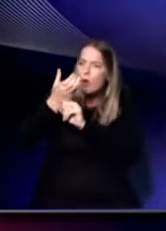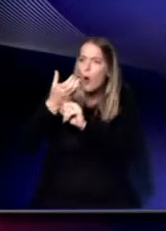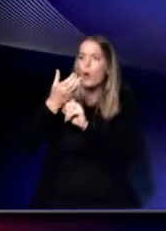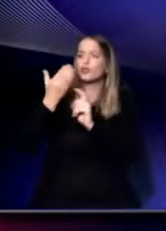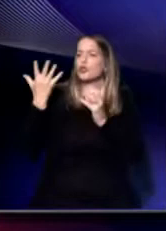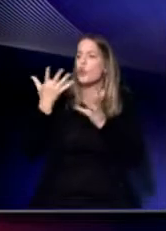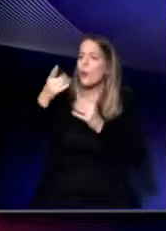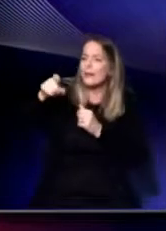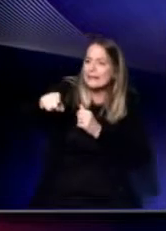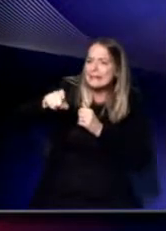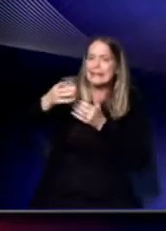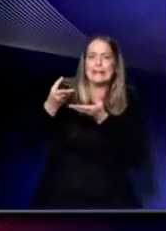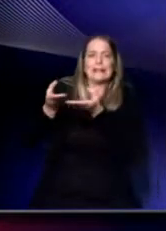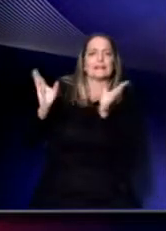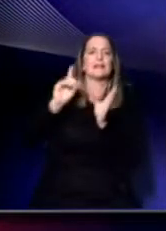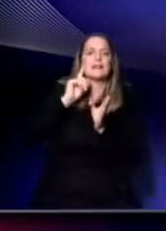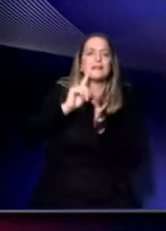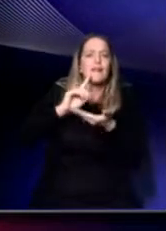appreciate it. So I